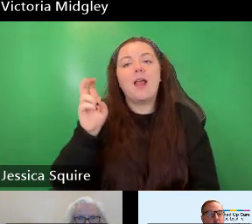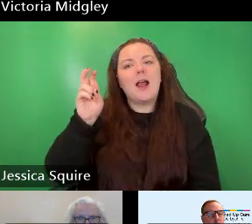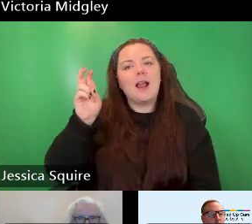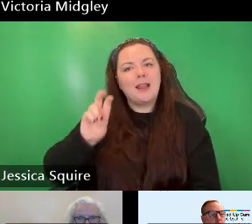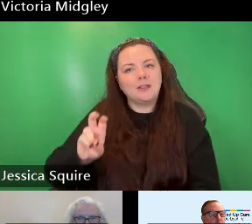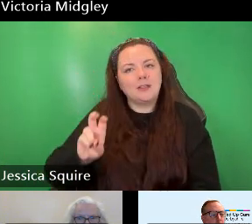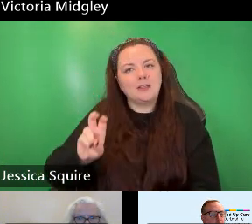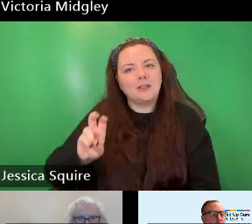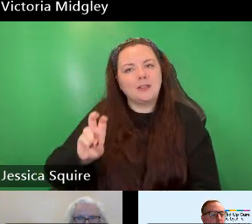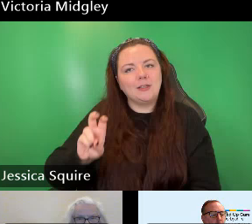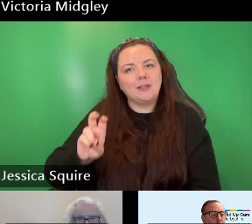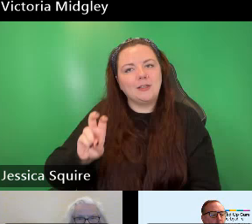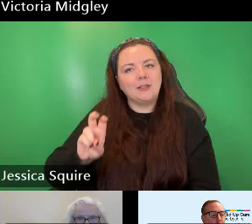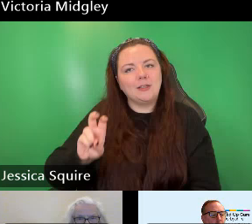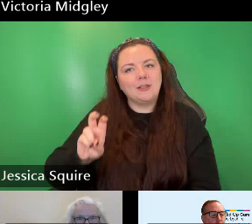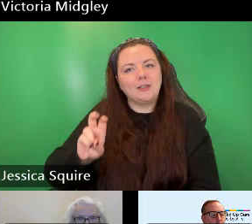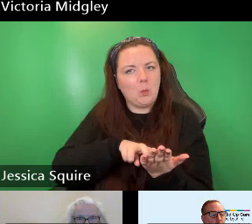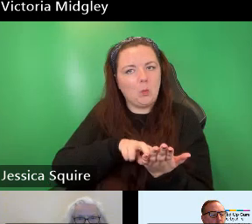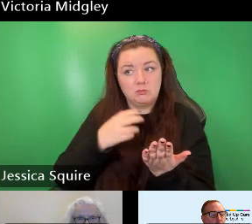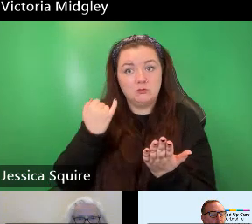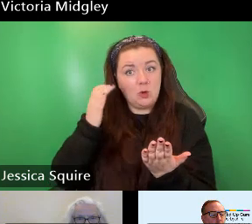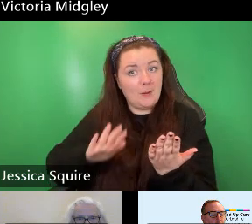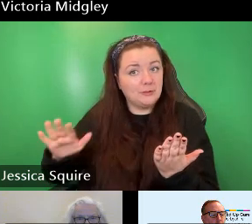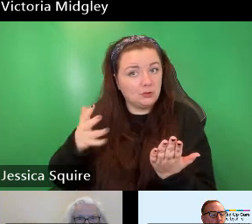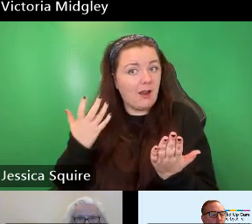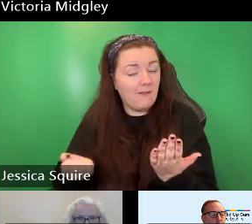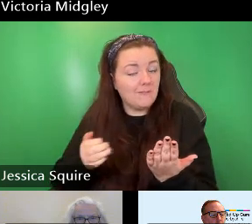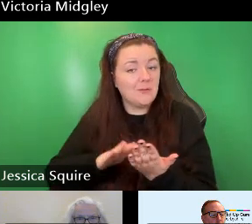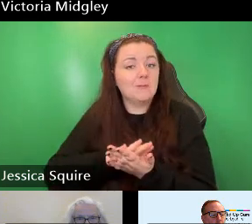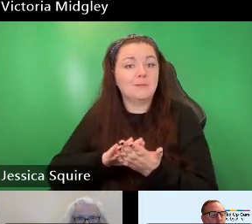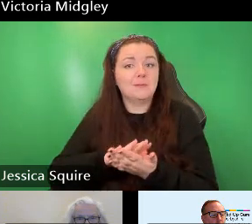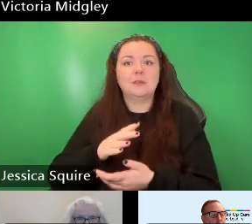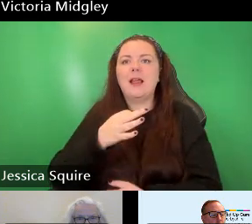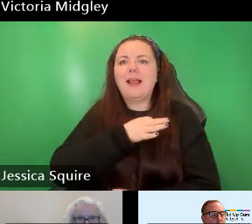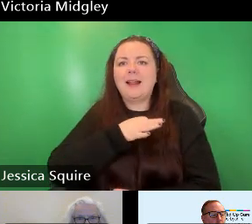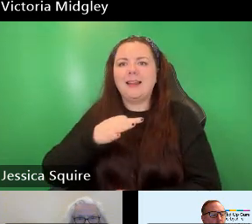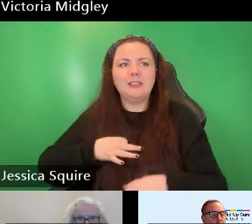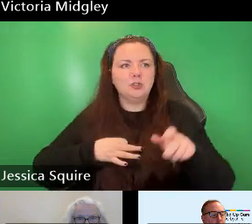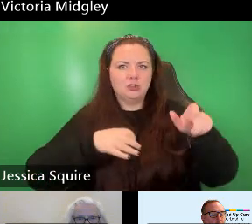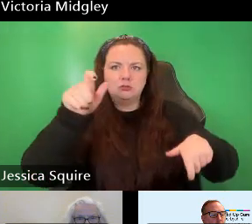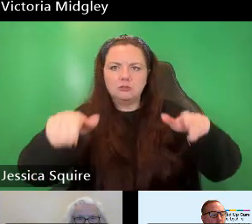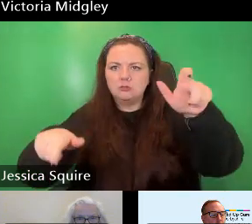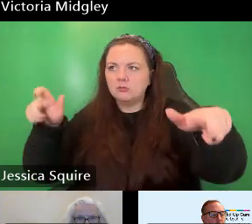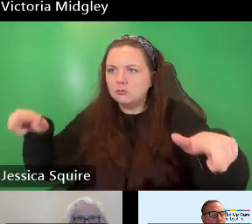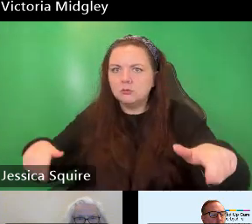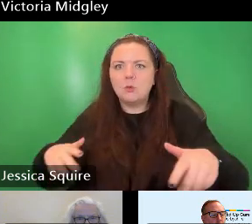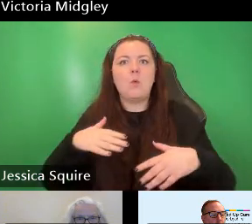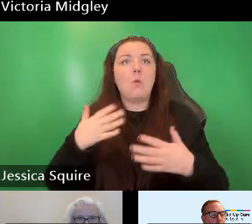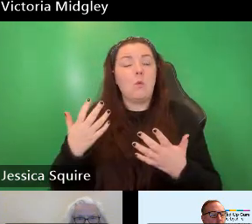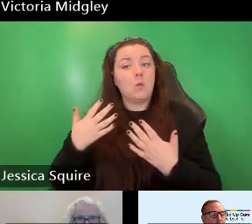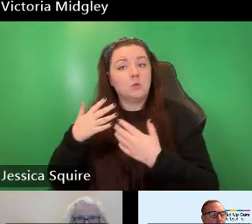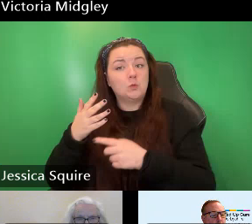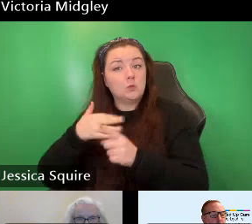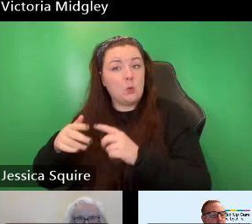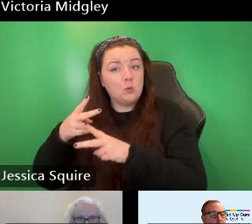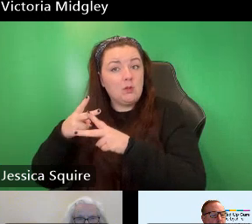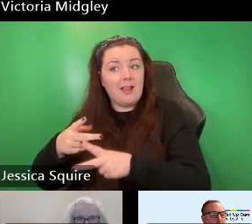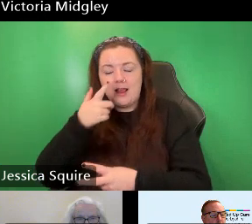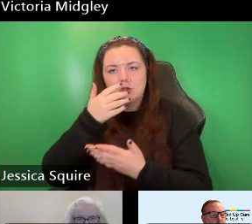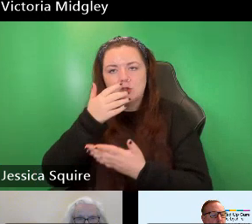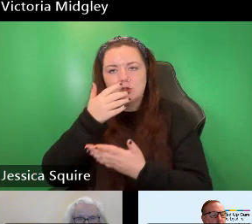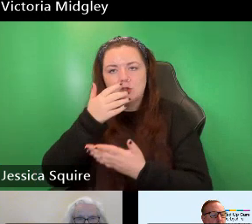have one of those in Derbyshire where we can share information across clinicians and sometimes to social care. And that can allow for greater efficiency